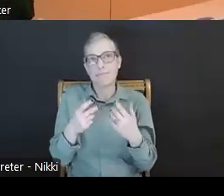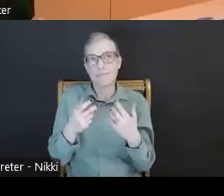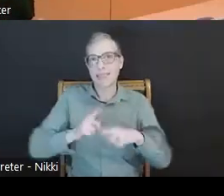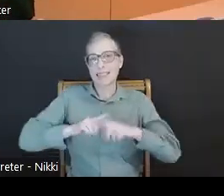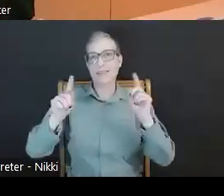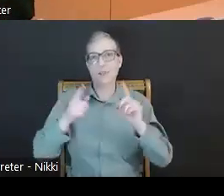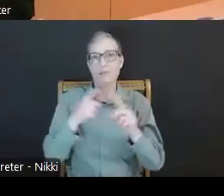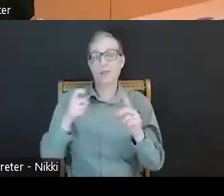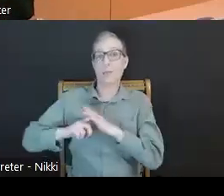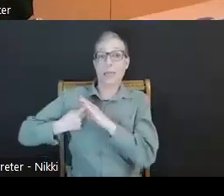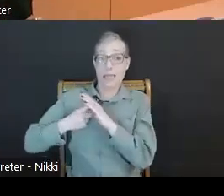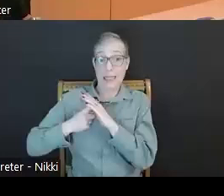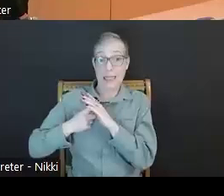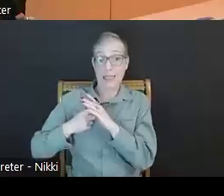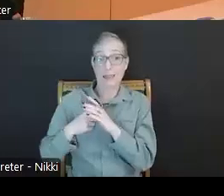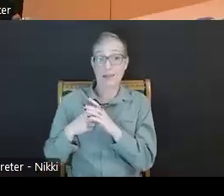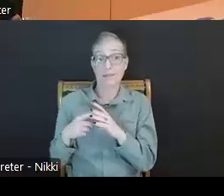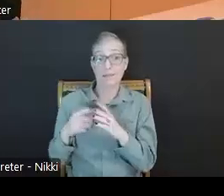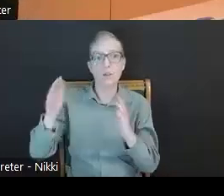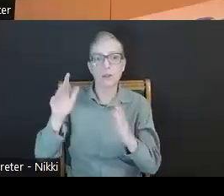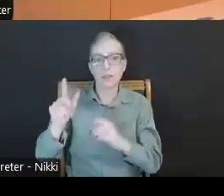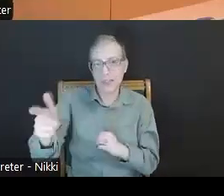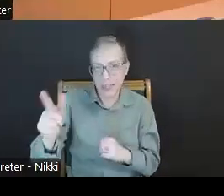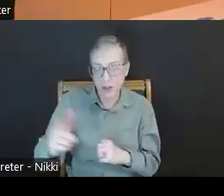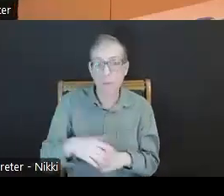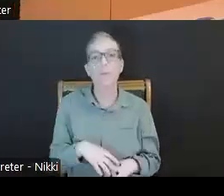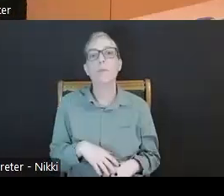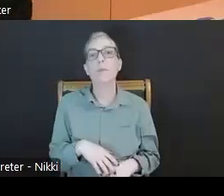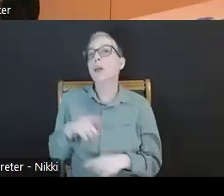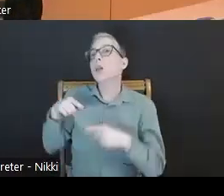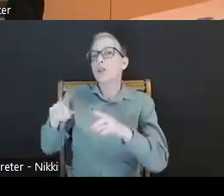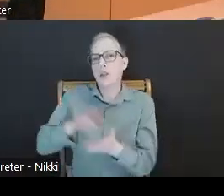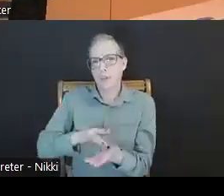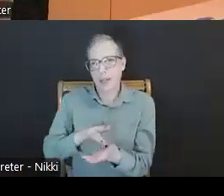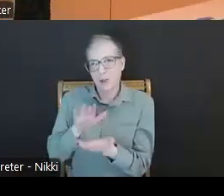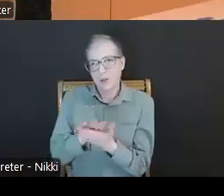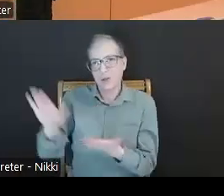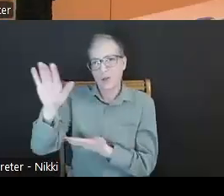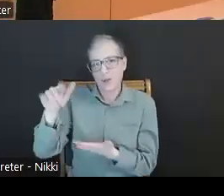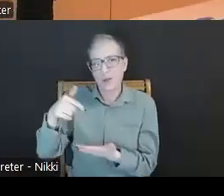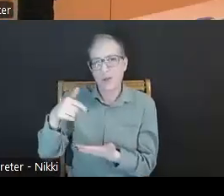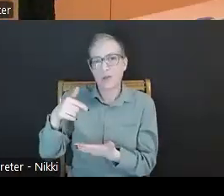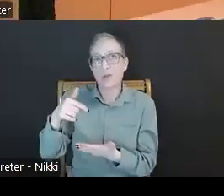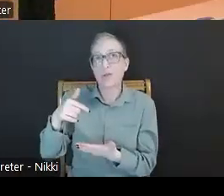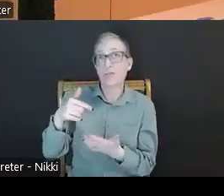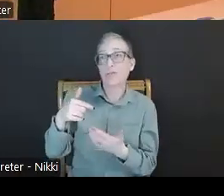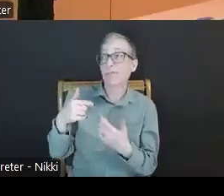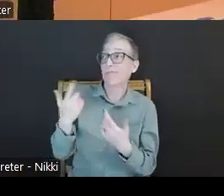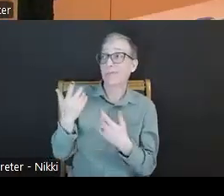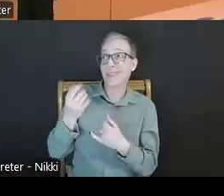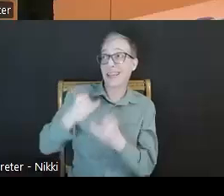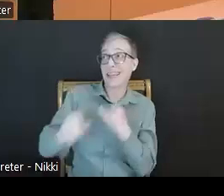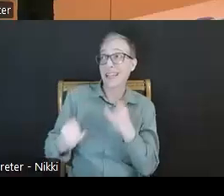I personally got a little bit of training in medical school. We had seminars at the very, very end of my fourth year here.